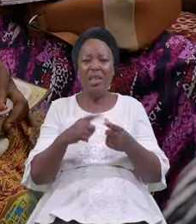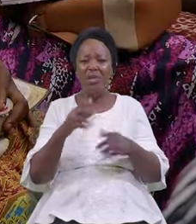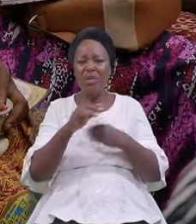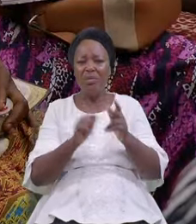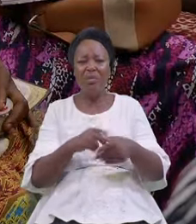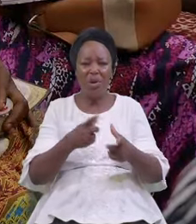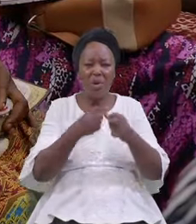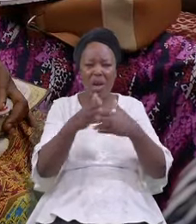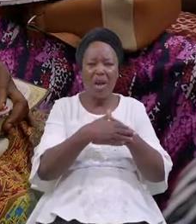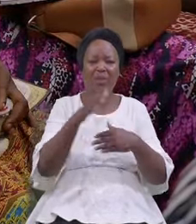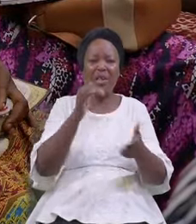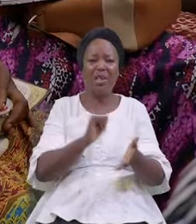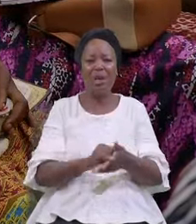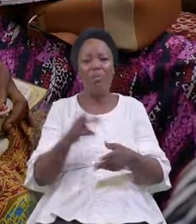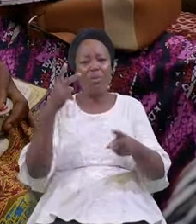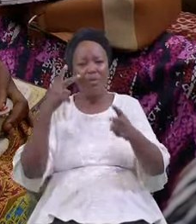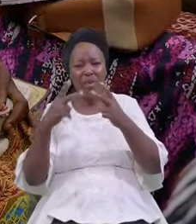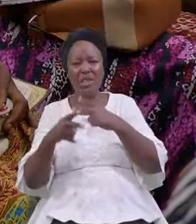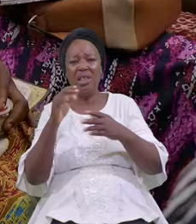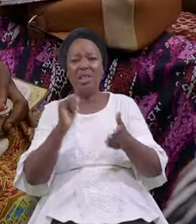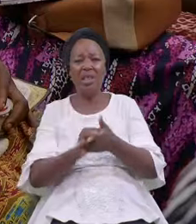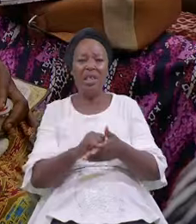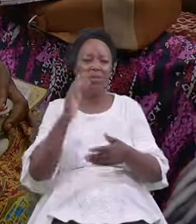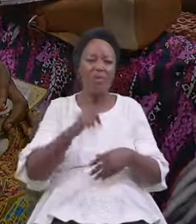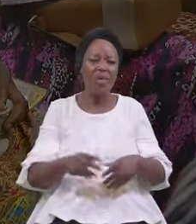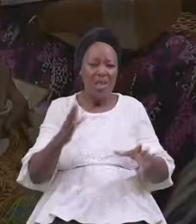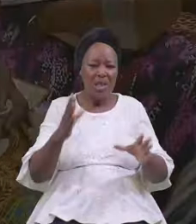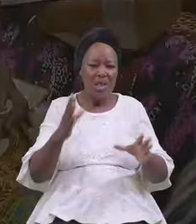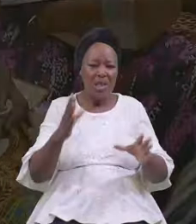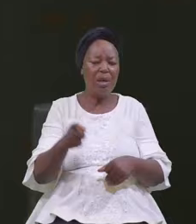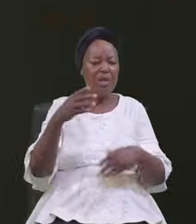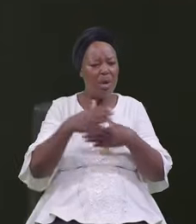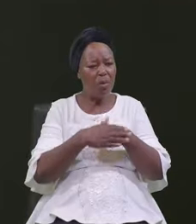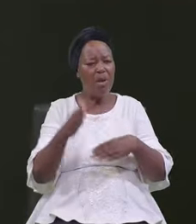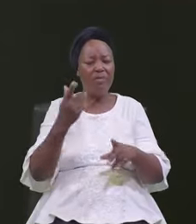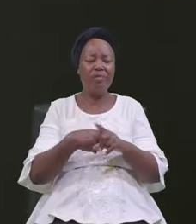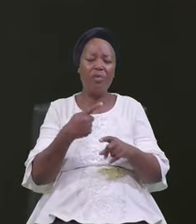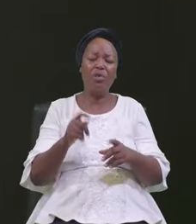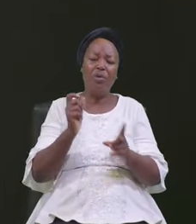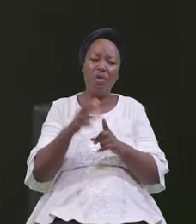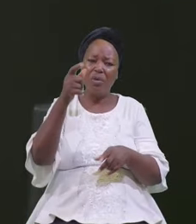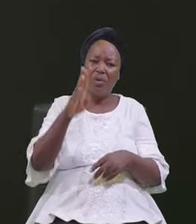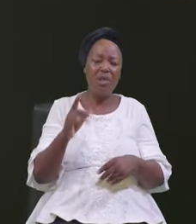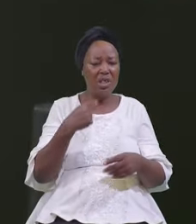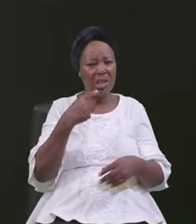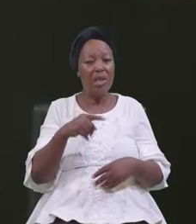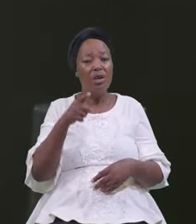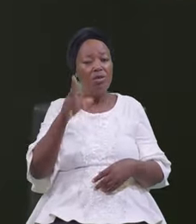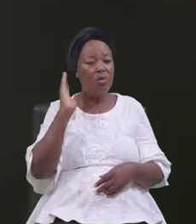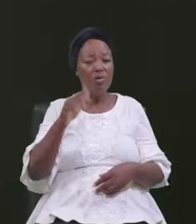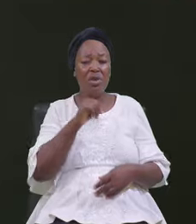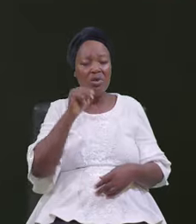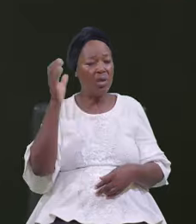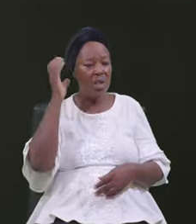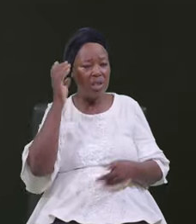after prophecies that will even shift them away from the word of God. It says, "Thou shalt not hearken unto the